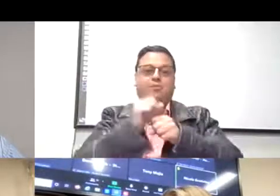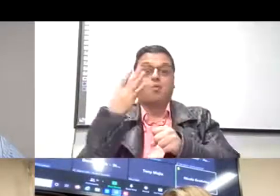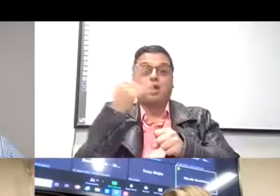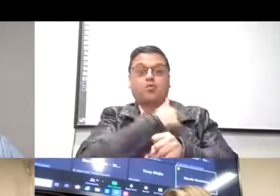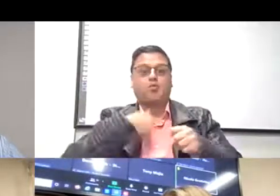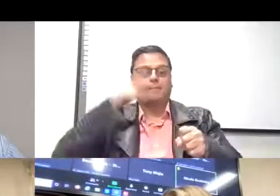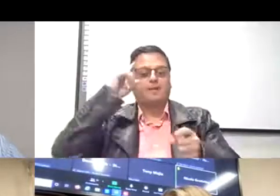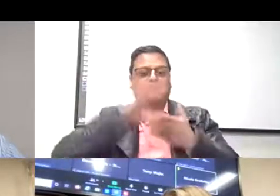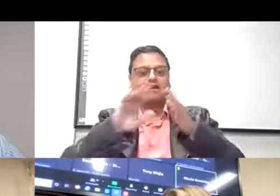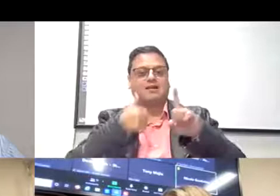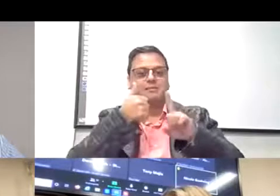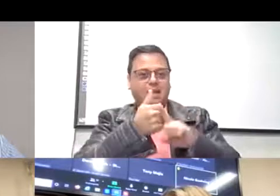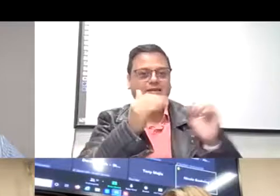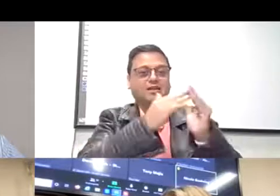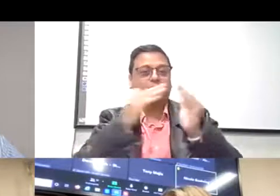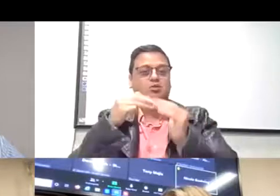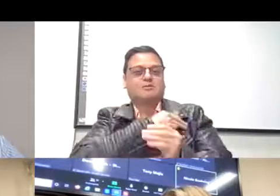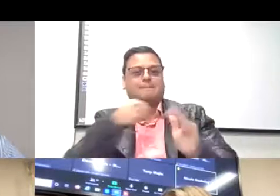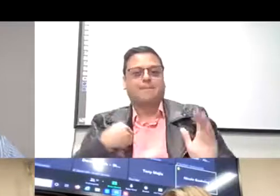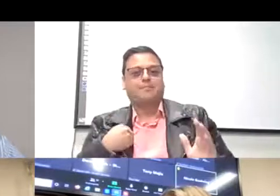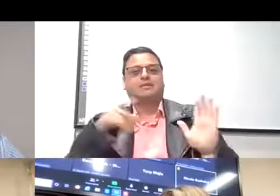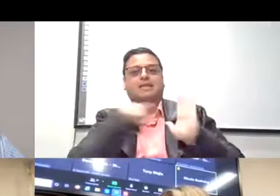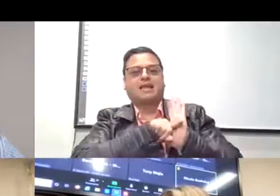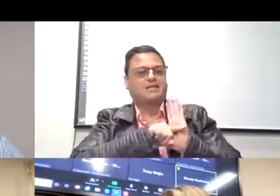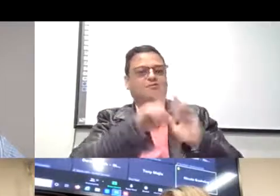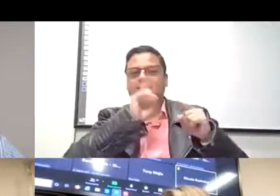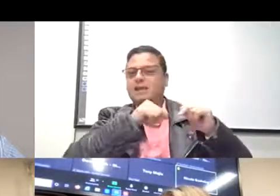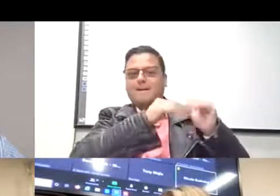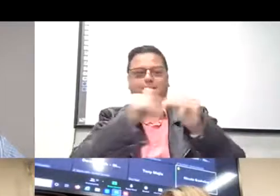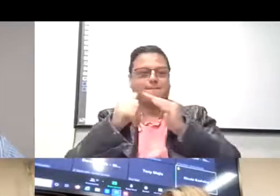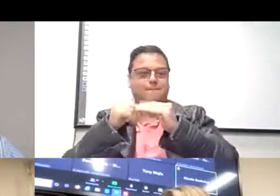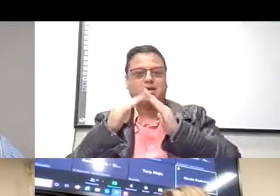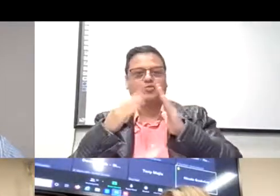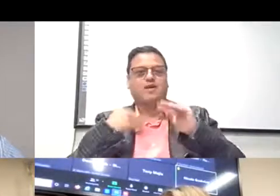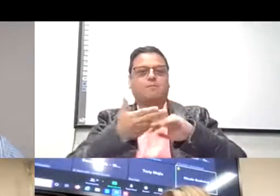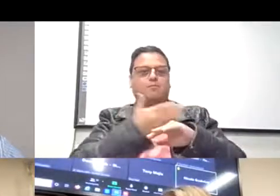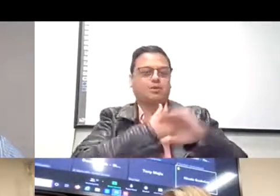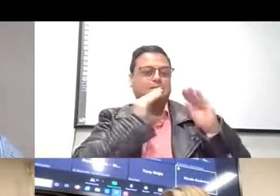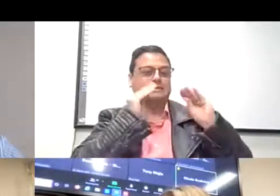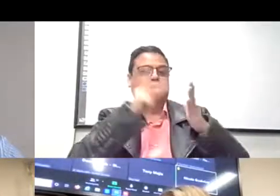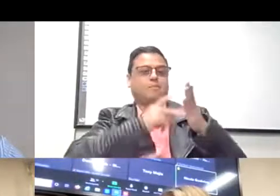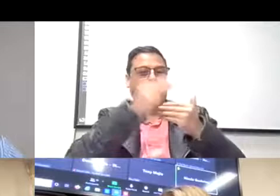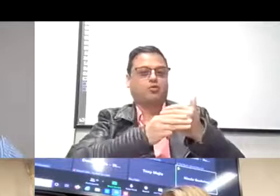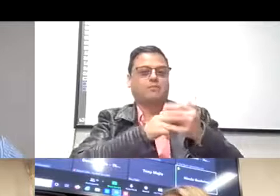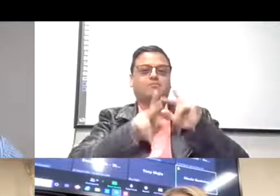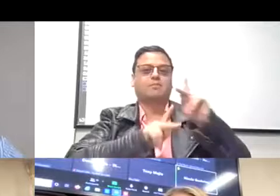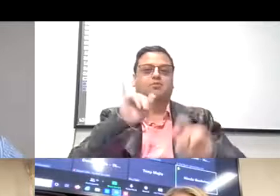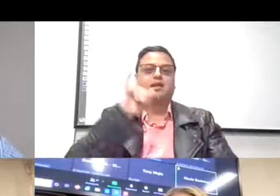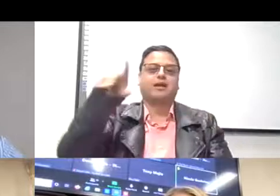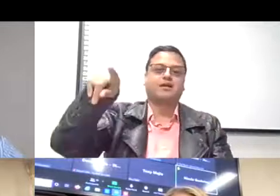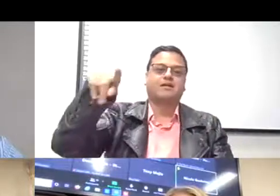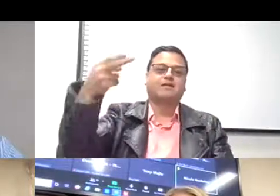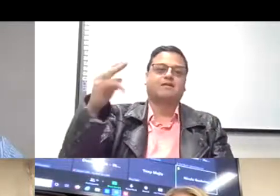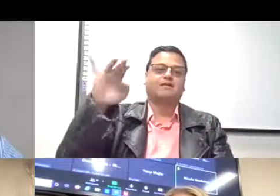members of the community. The community is not able to build. We have pre-apprenticeship programs, people like Phil who found themselves down